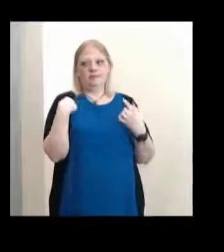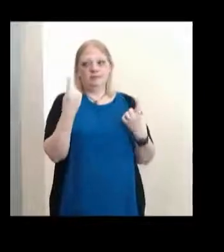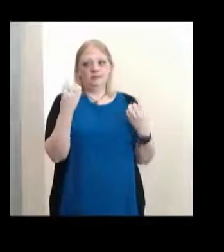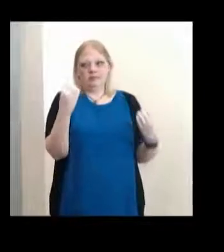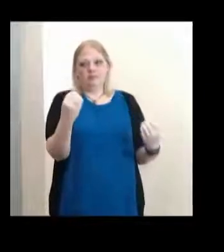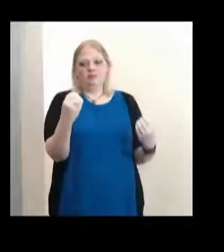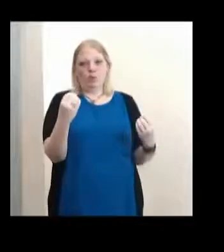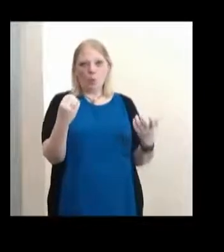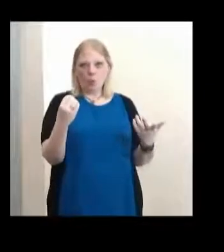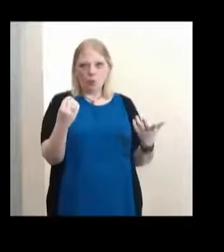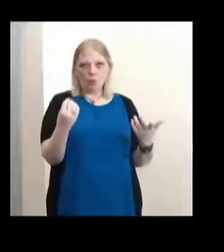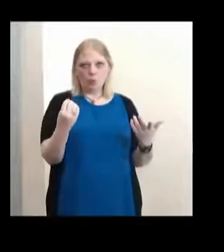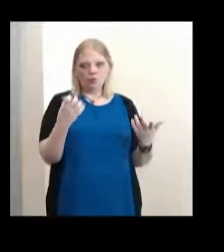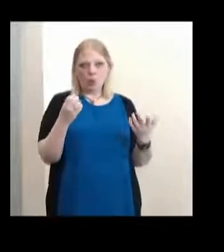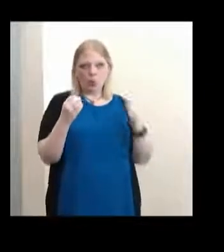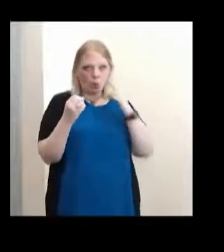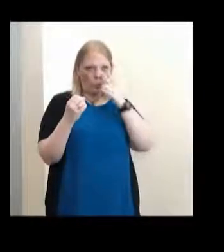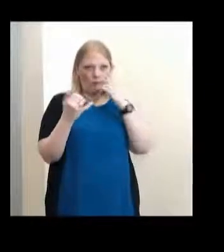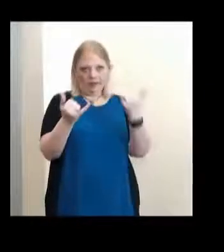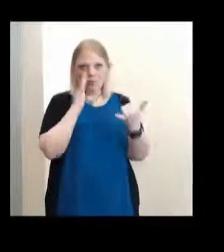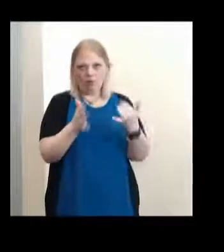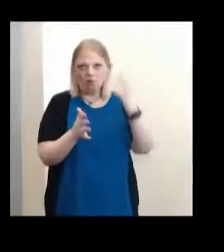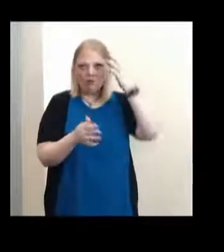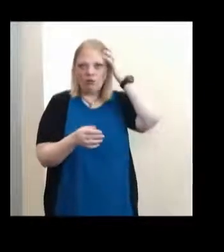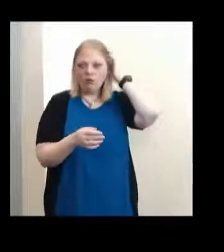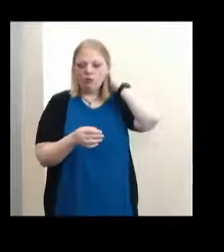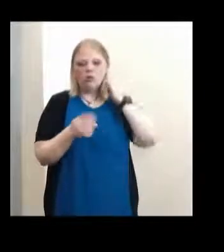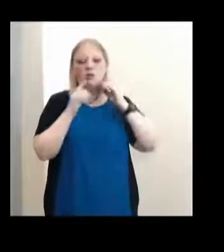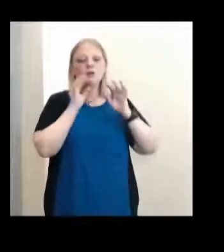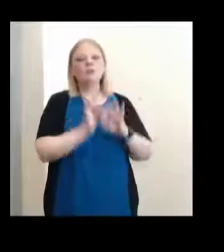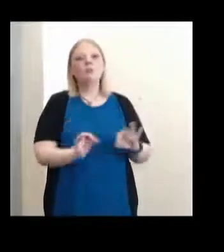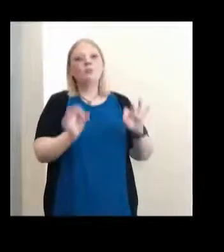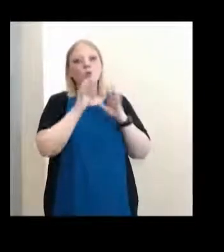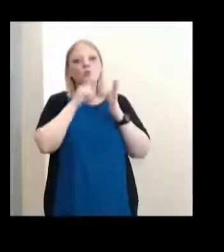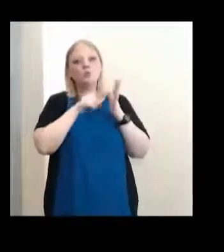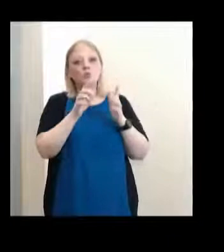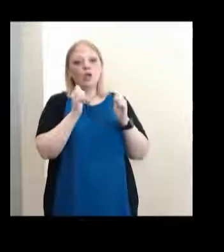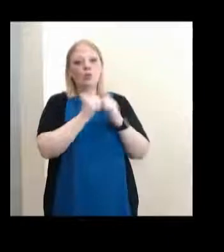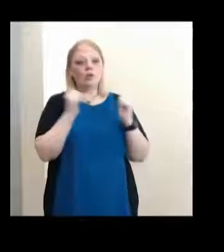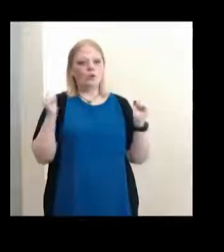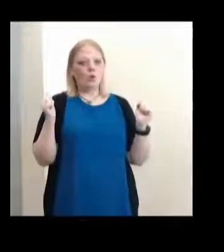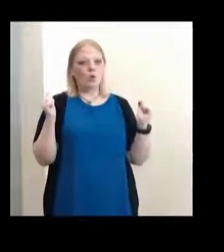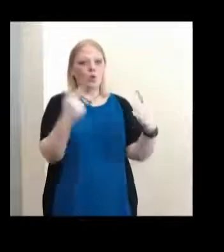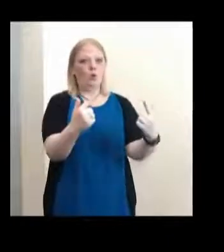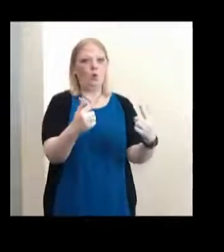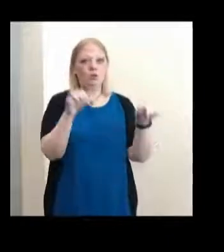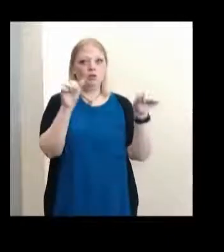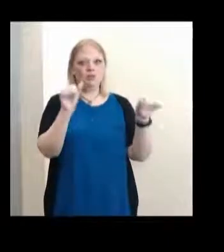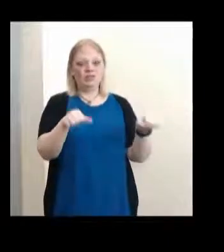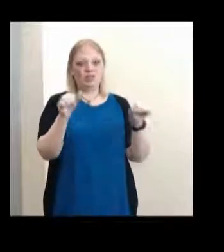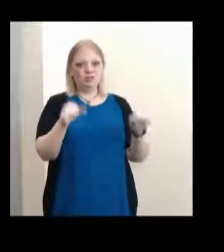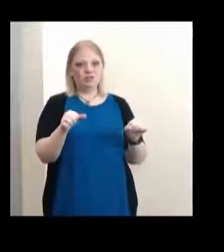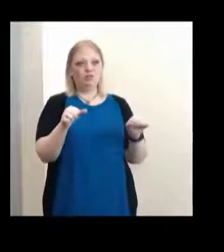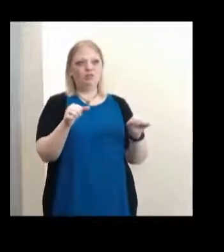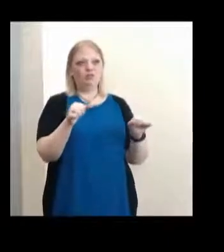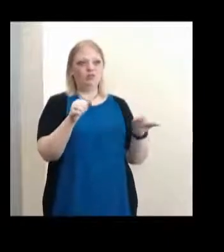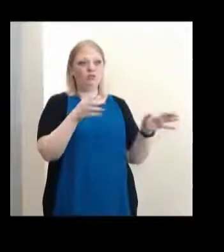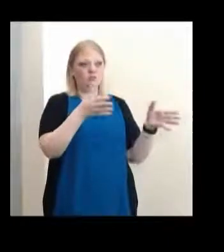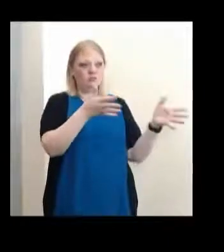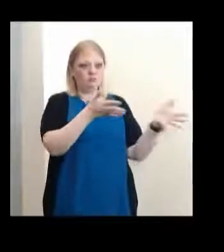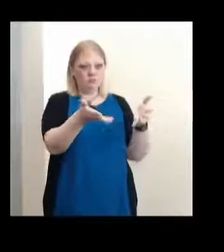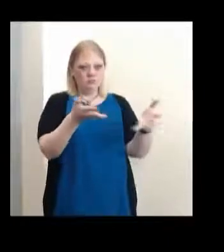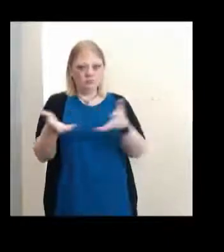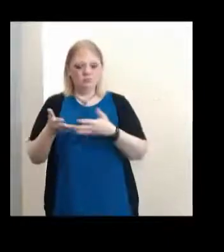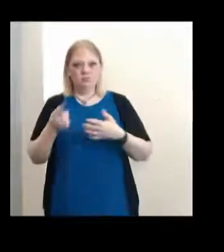had received zero before. So it's important that you check with all potential parties that you deal with your health